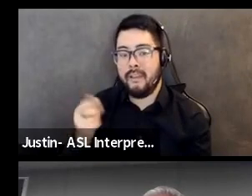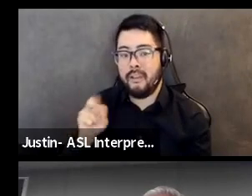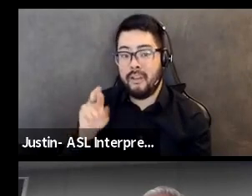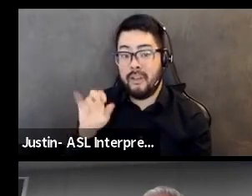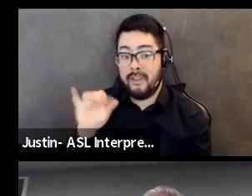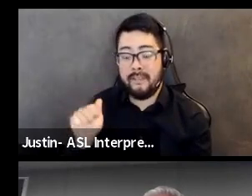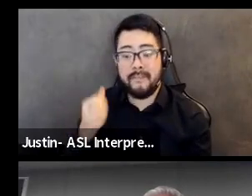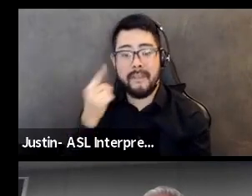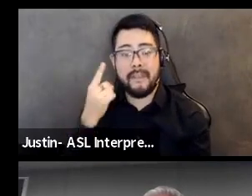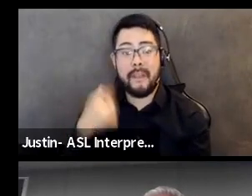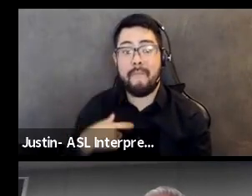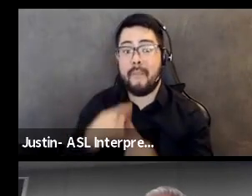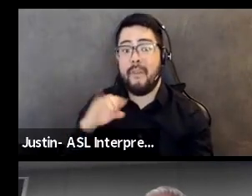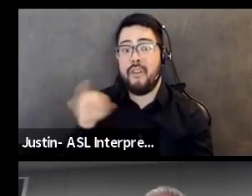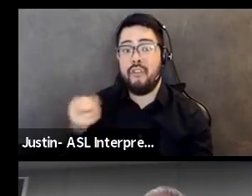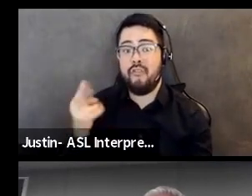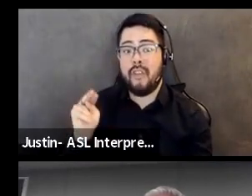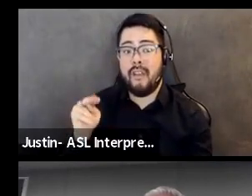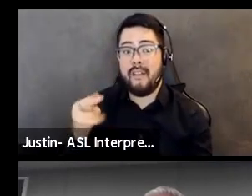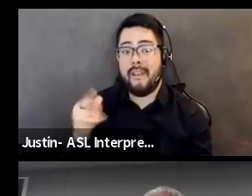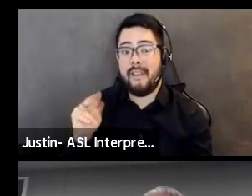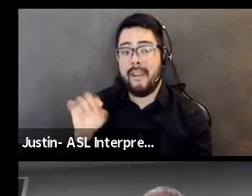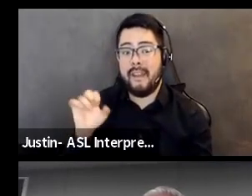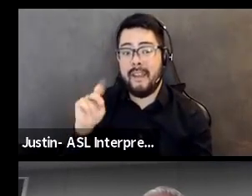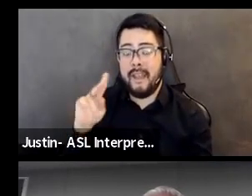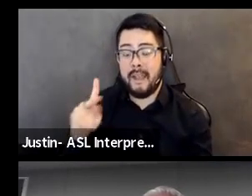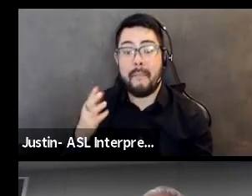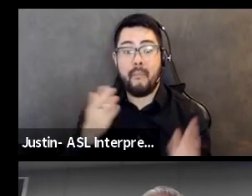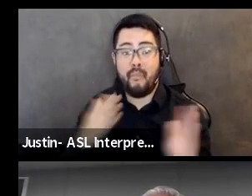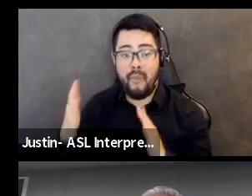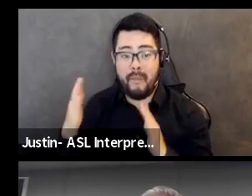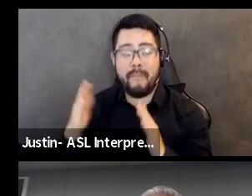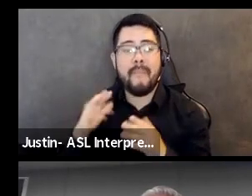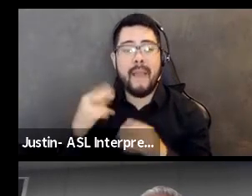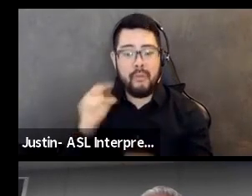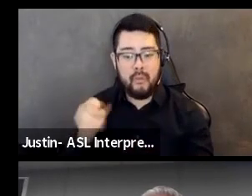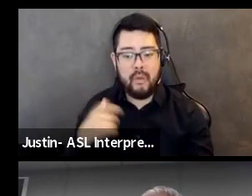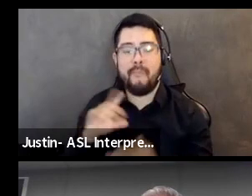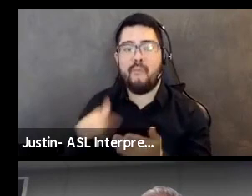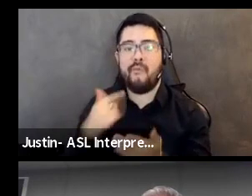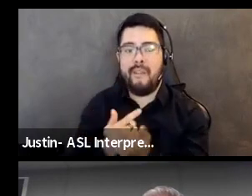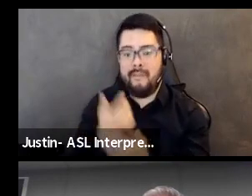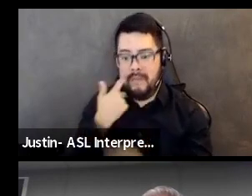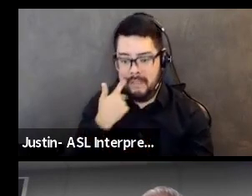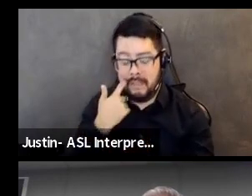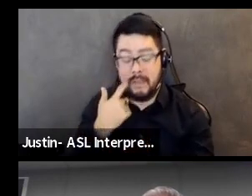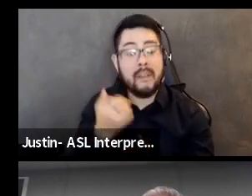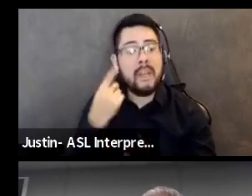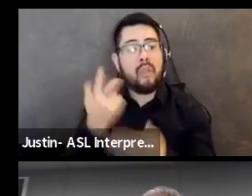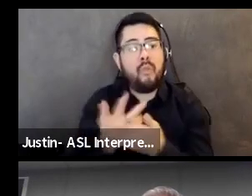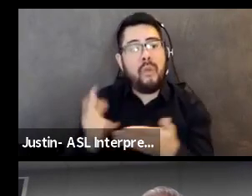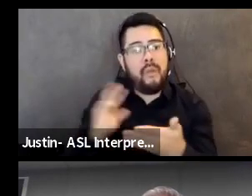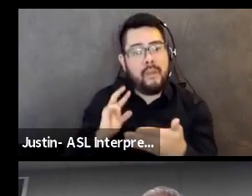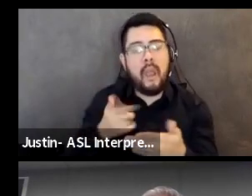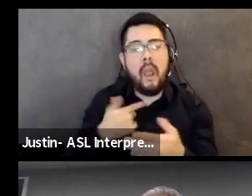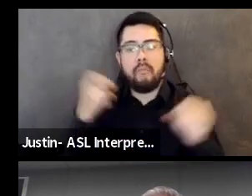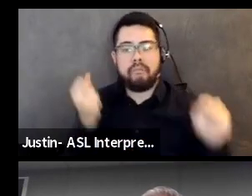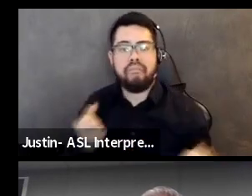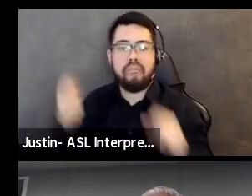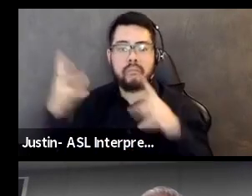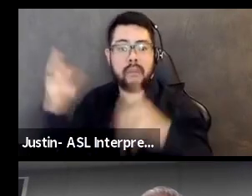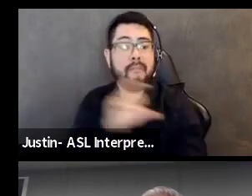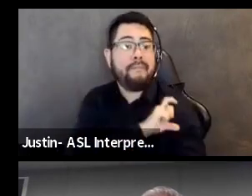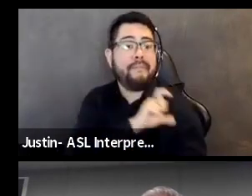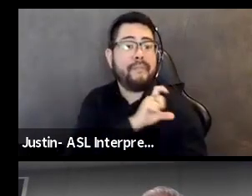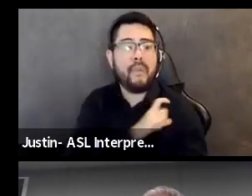graduate from john hancock college prep high school on the southwest side of chicago three weeks ago we were able to get rid of police officers